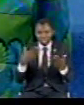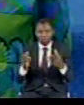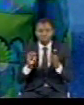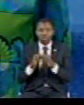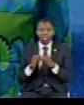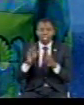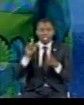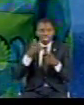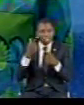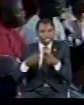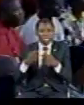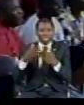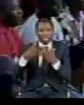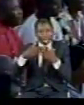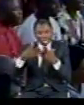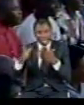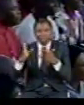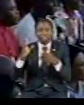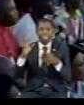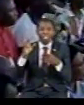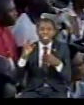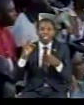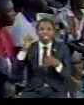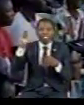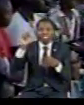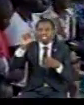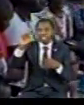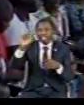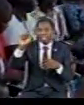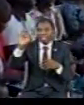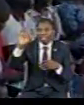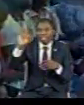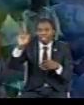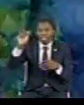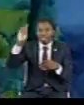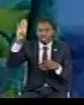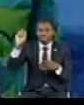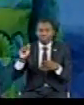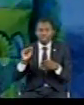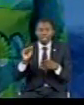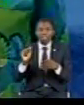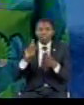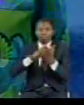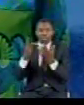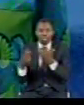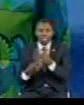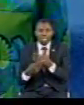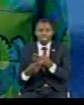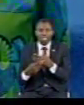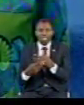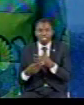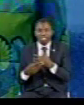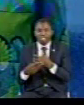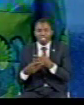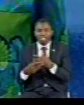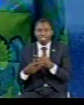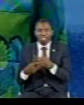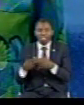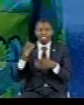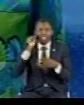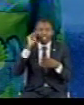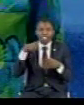said, not only shadows, you will see human beings. Yeah. Praise the Lord. So, the first day that we came to this